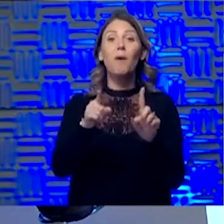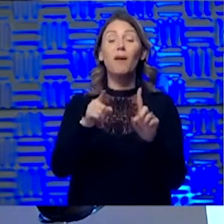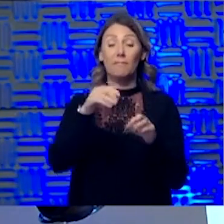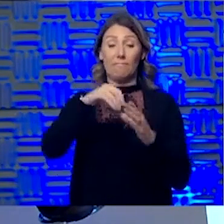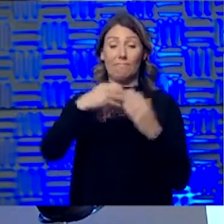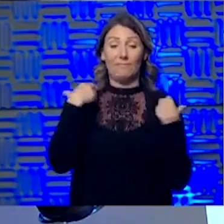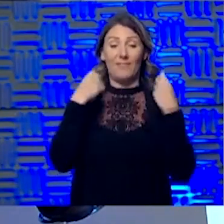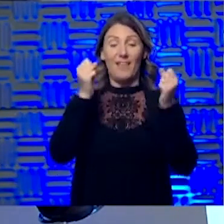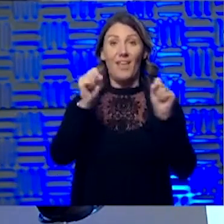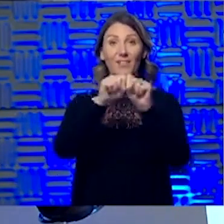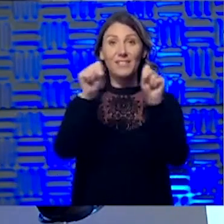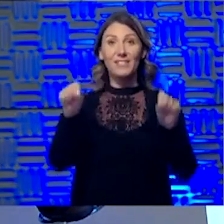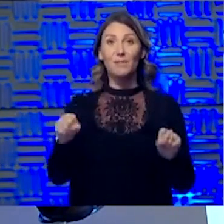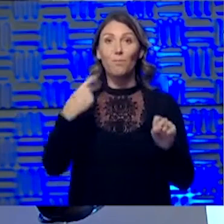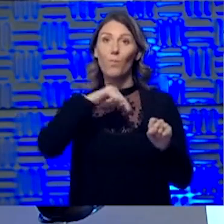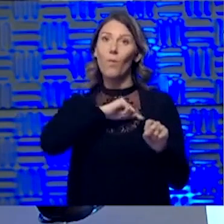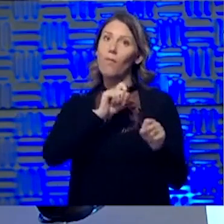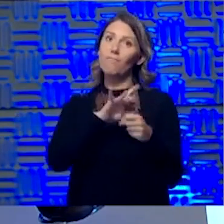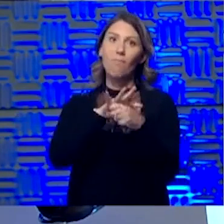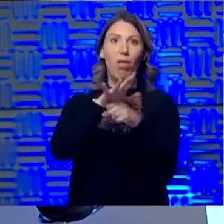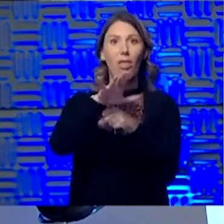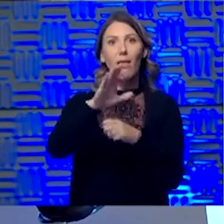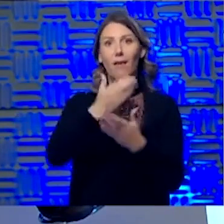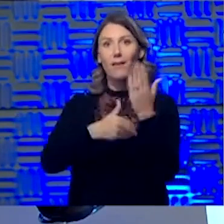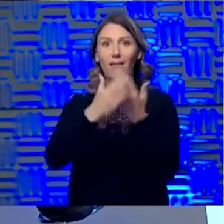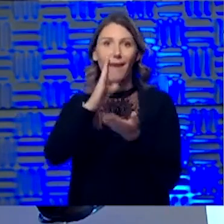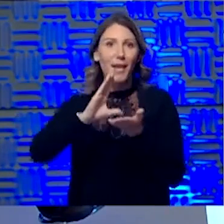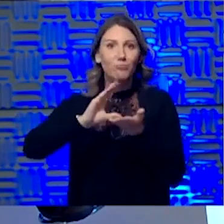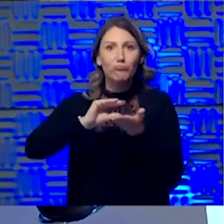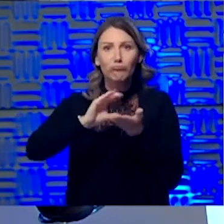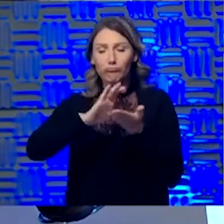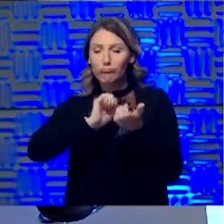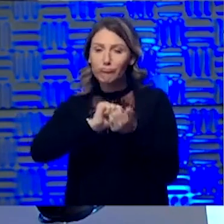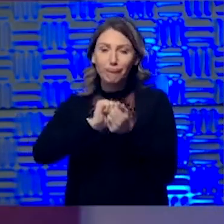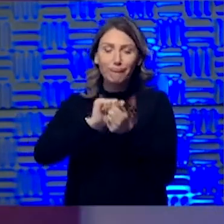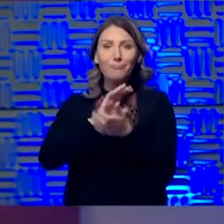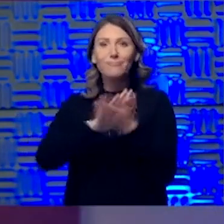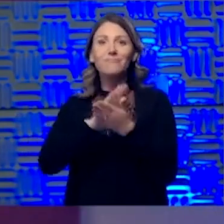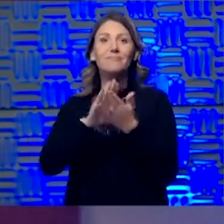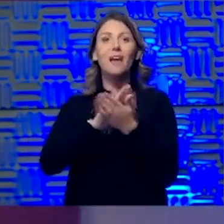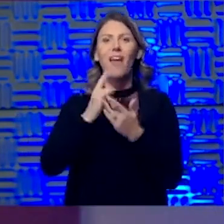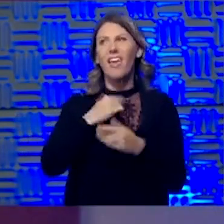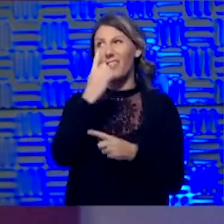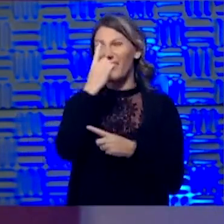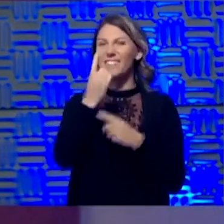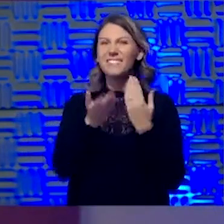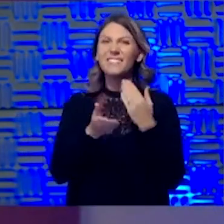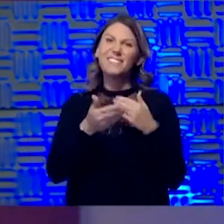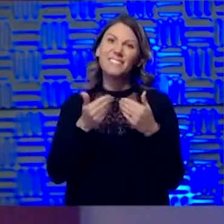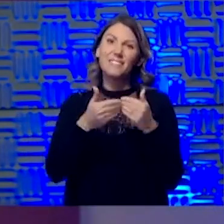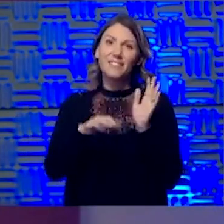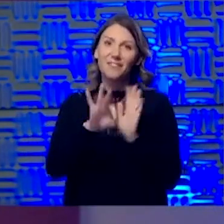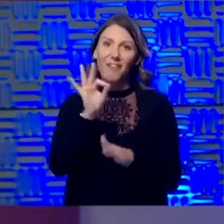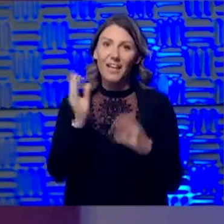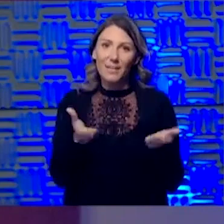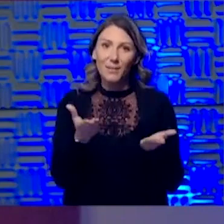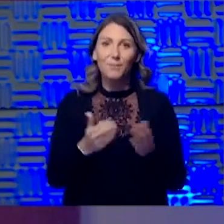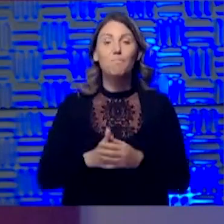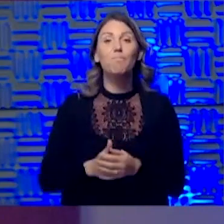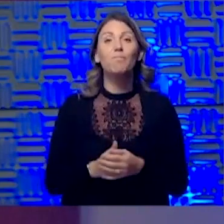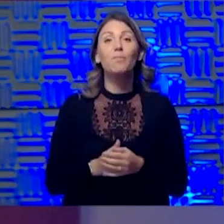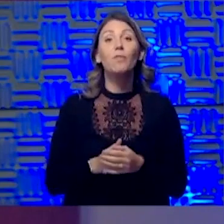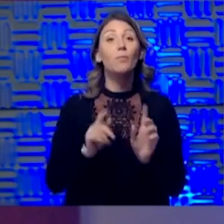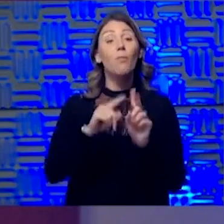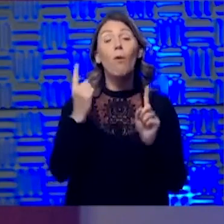we have so much hand sanitizer available to us that it's easy to find it. I think that's another. So always having